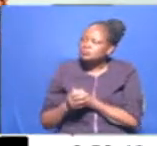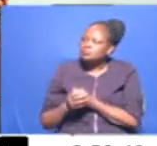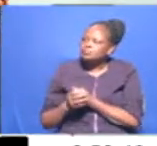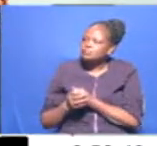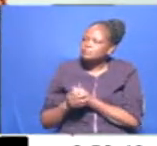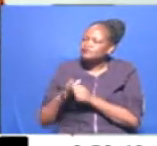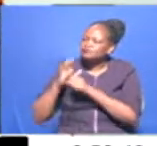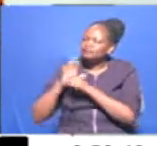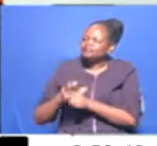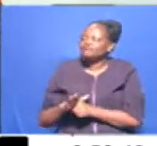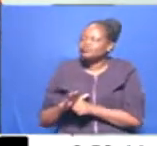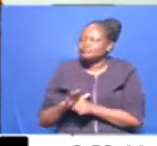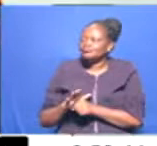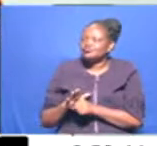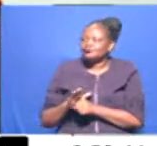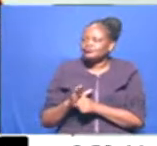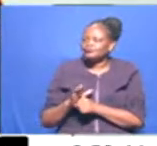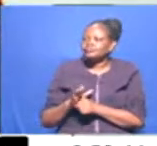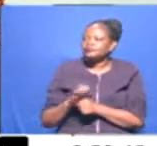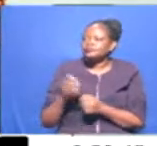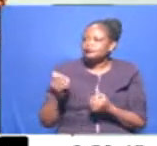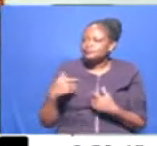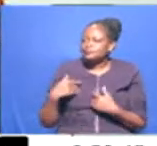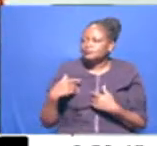is entrenched. Just because